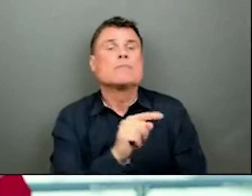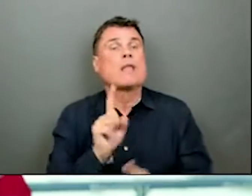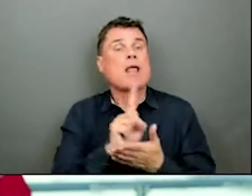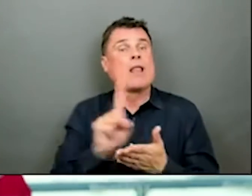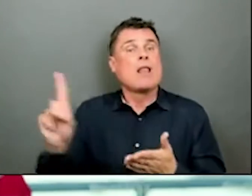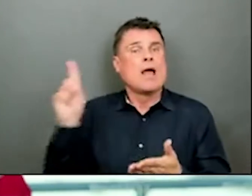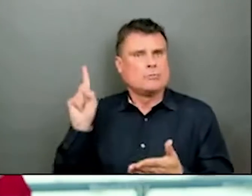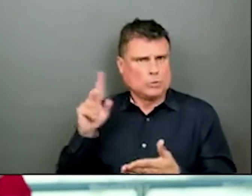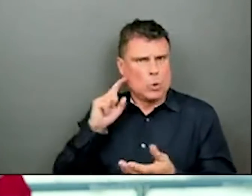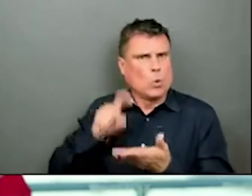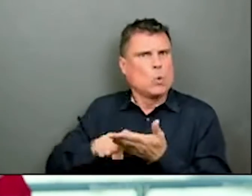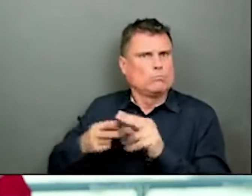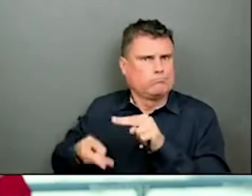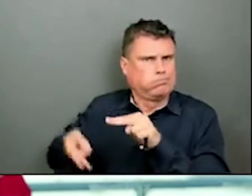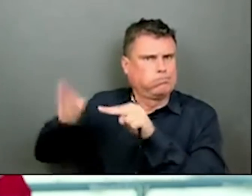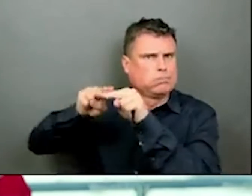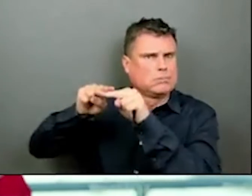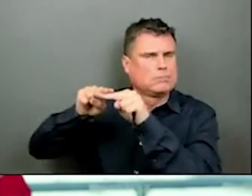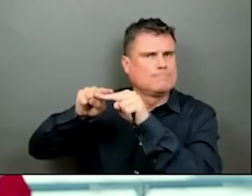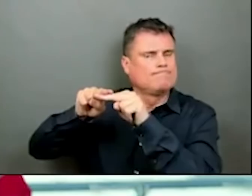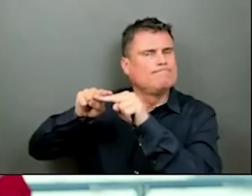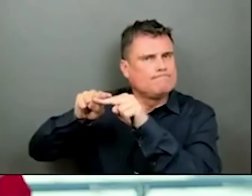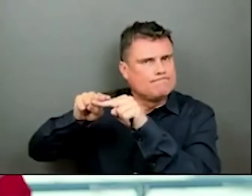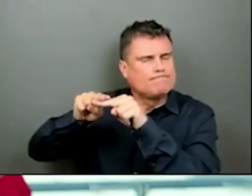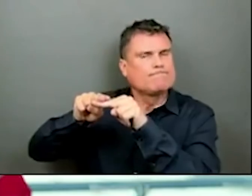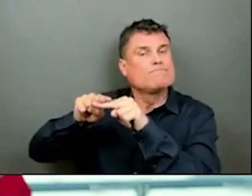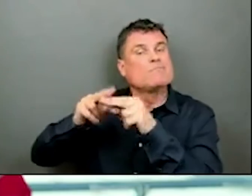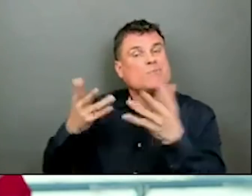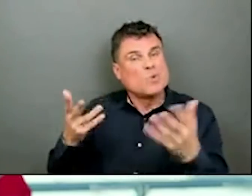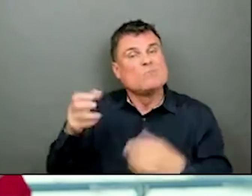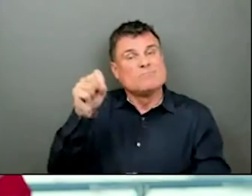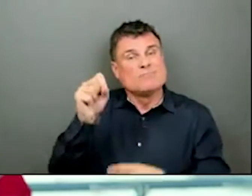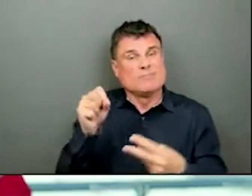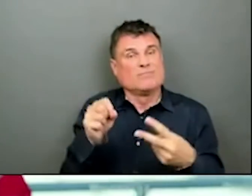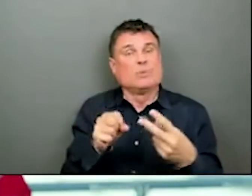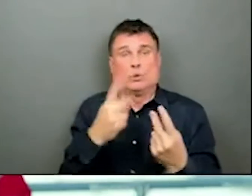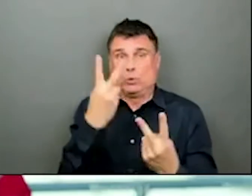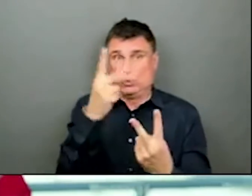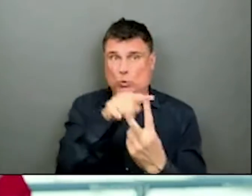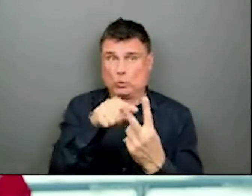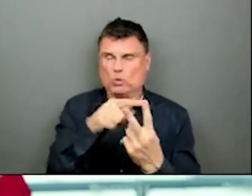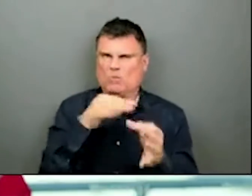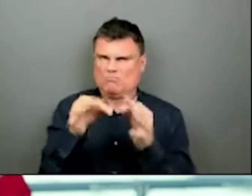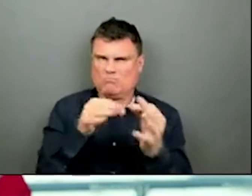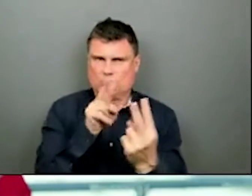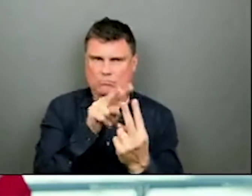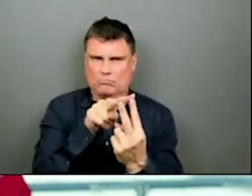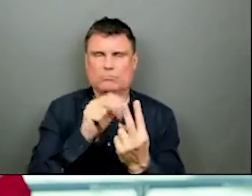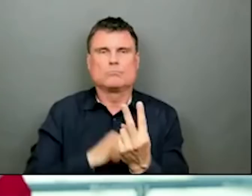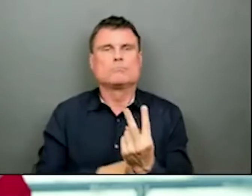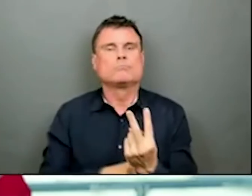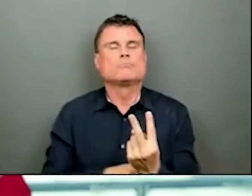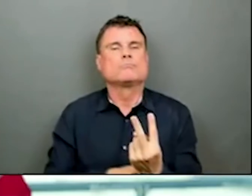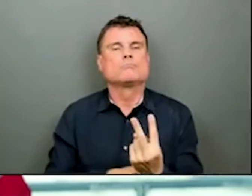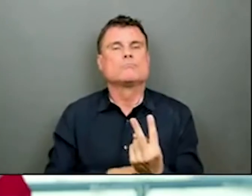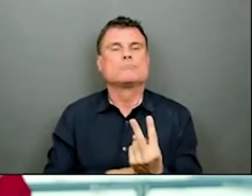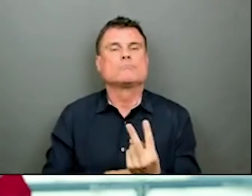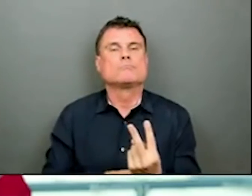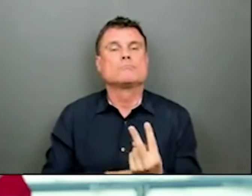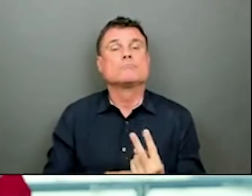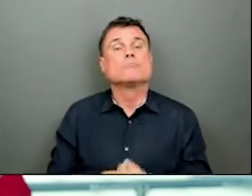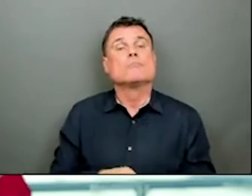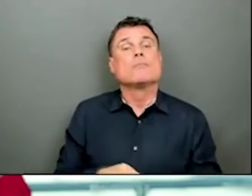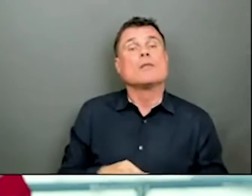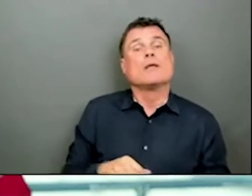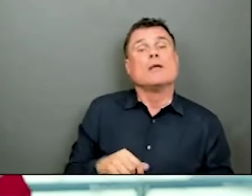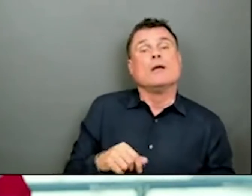yes, we are seeing, so it's a couple of things. Is the proportion of people, the rate of